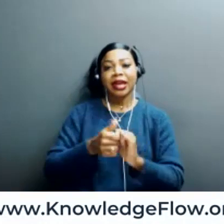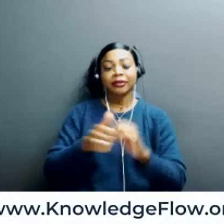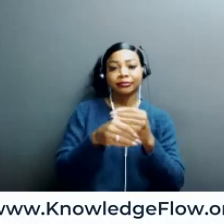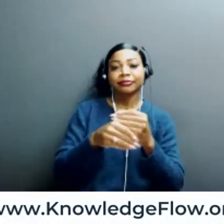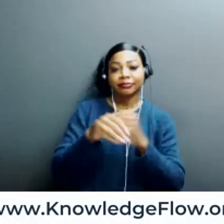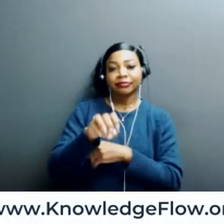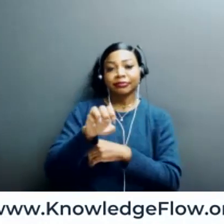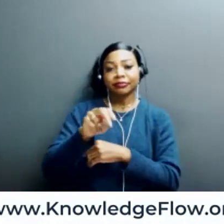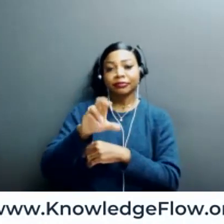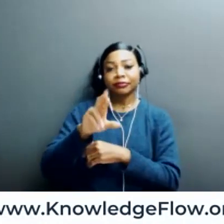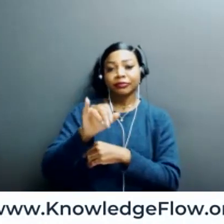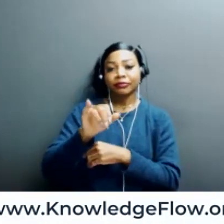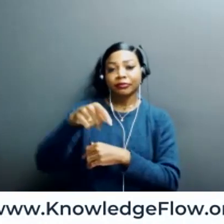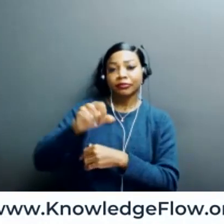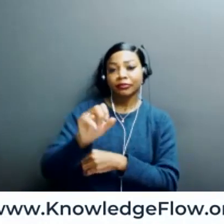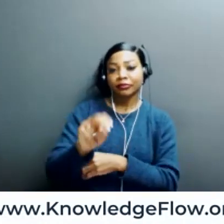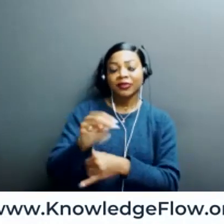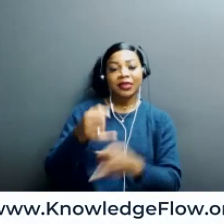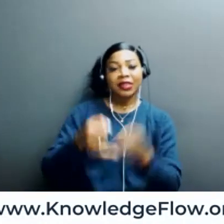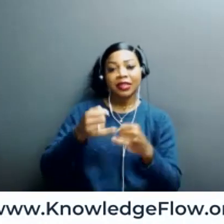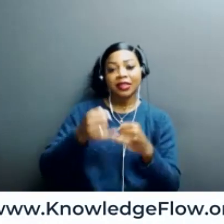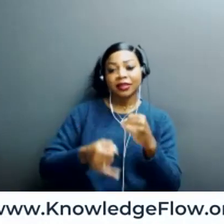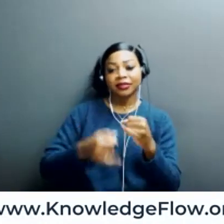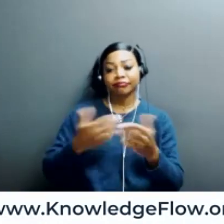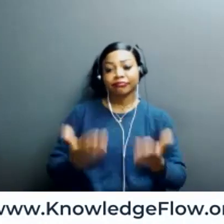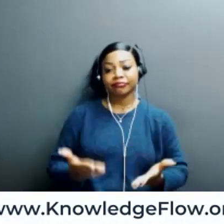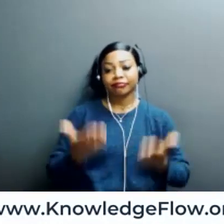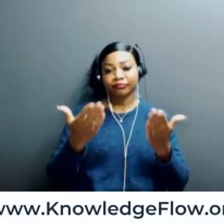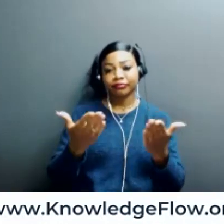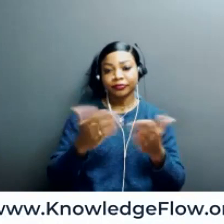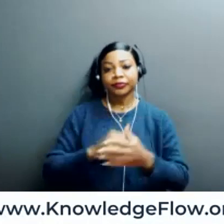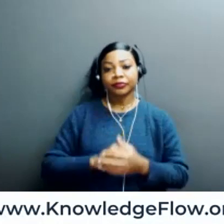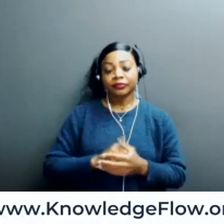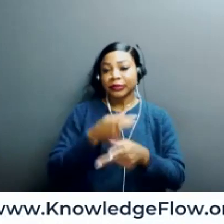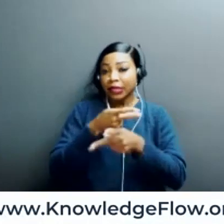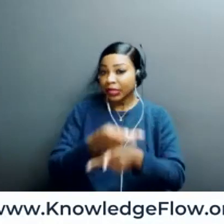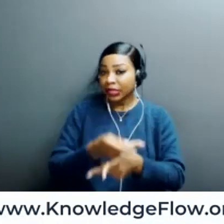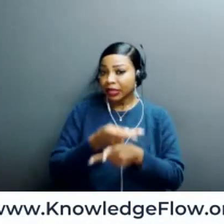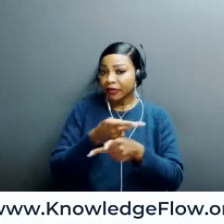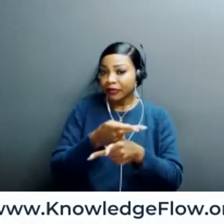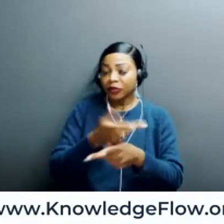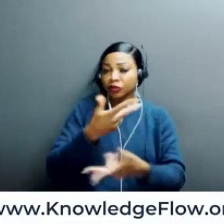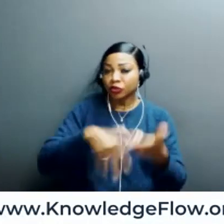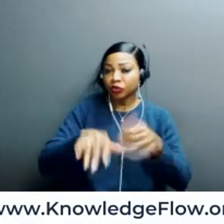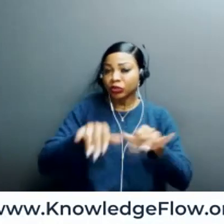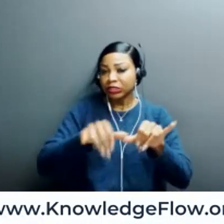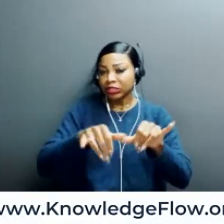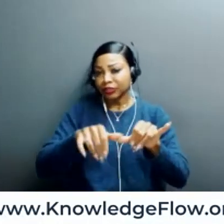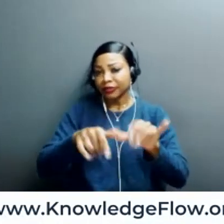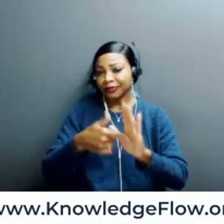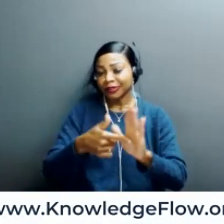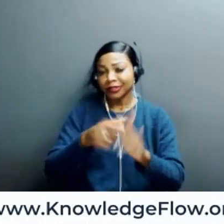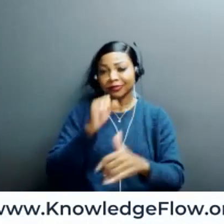last one I would recommend is be careful for social engine engineering especially for older persons